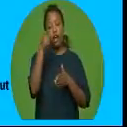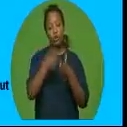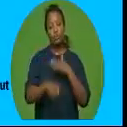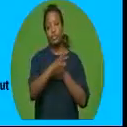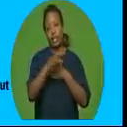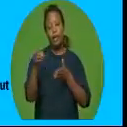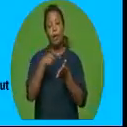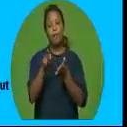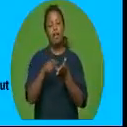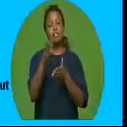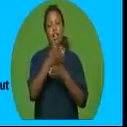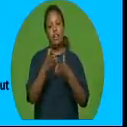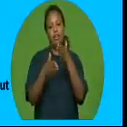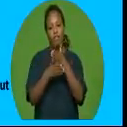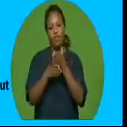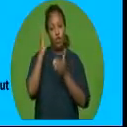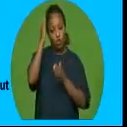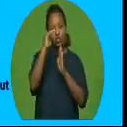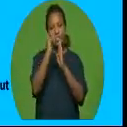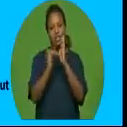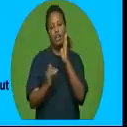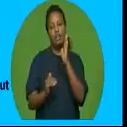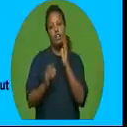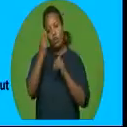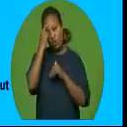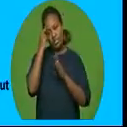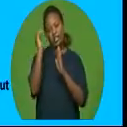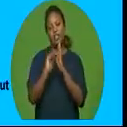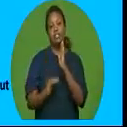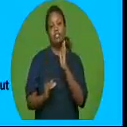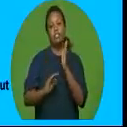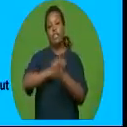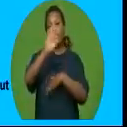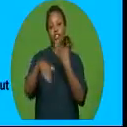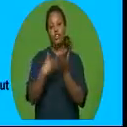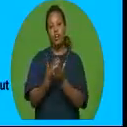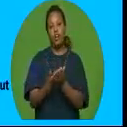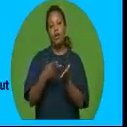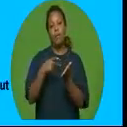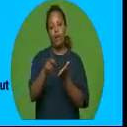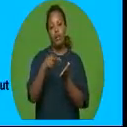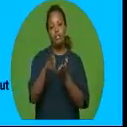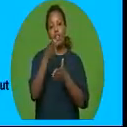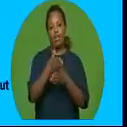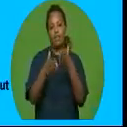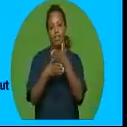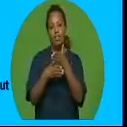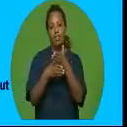output and the price level will decline, causing a decrease in the general price